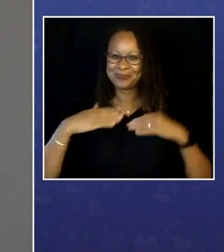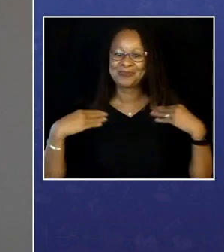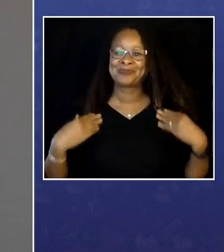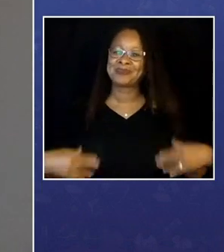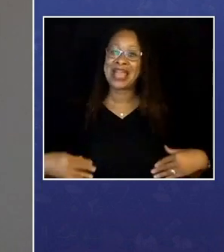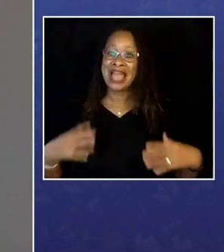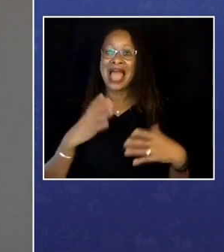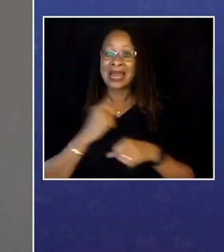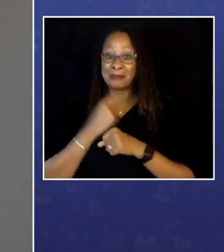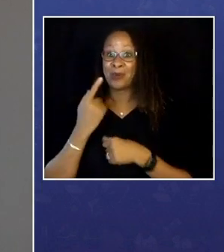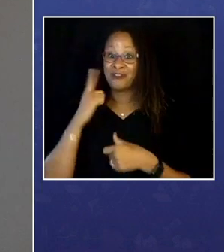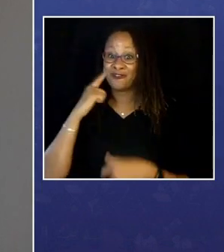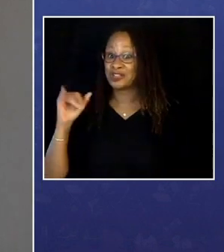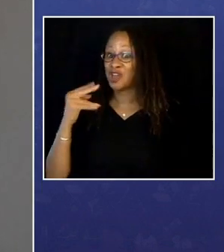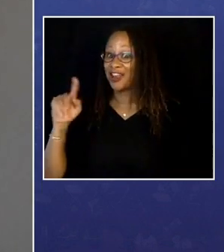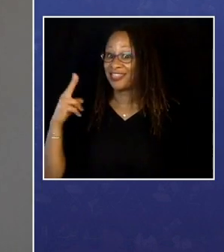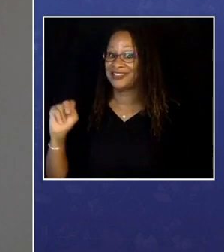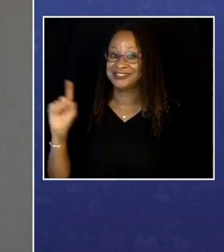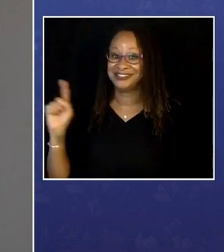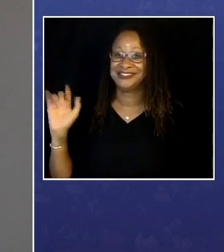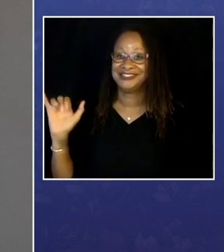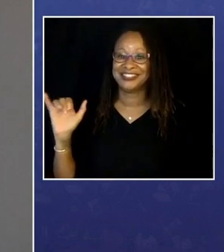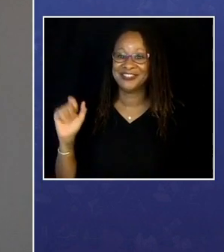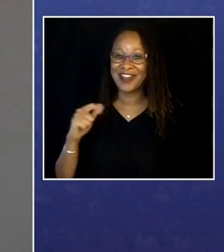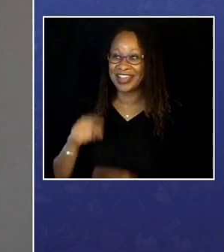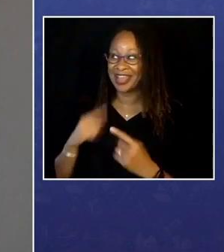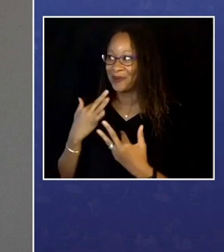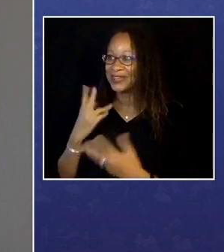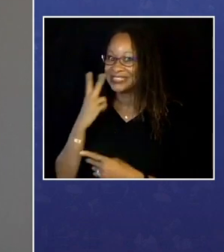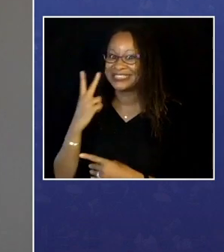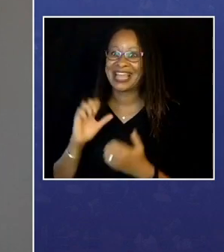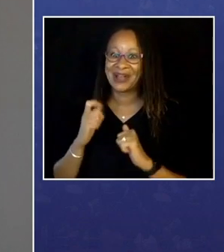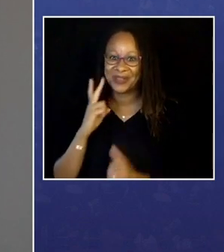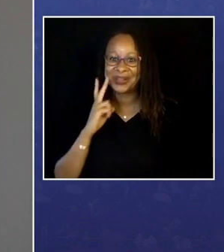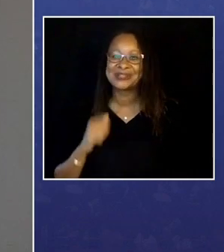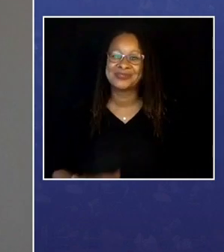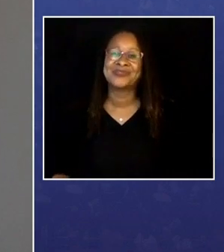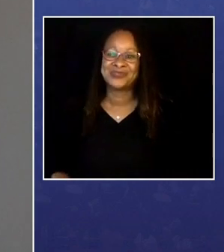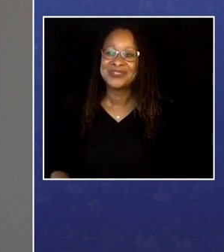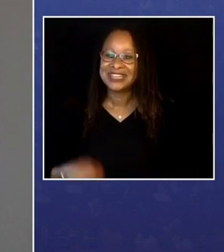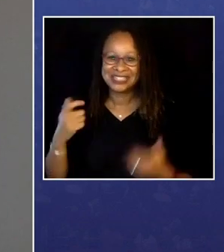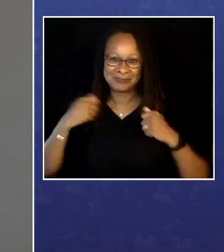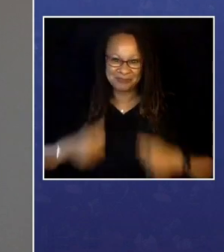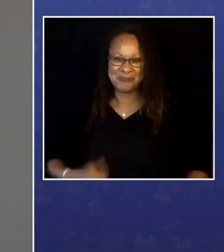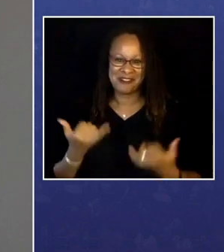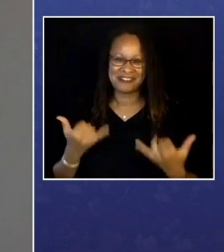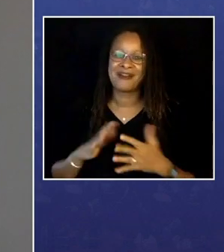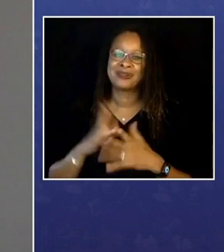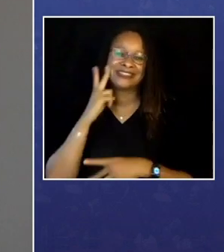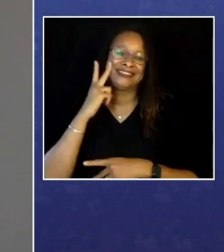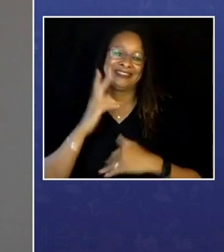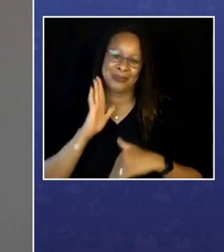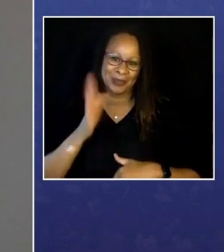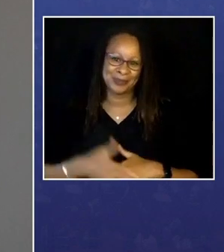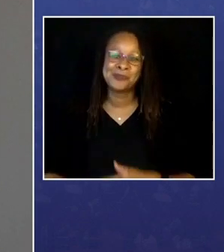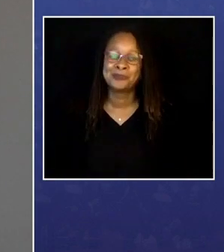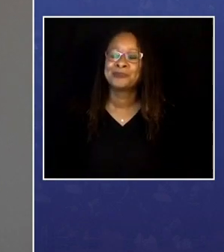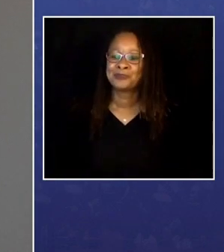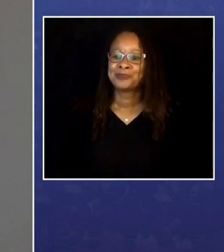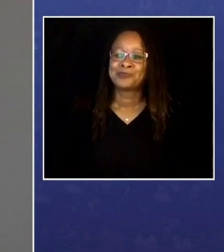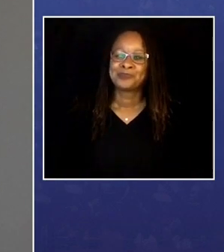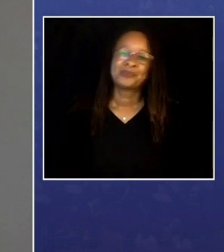and I made a shirt for Jonathan. So I can't wait to see how it looks on him. He's putting it on right now, so we'll see.